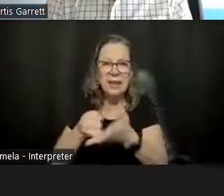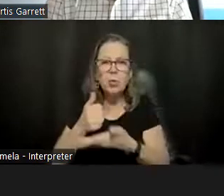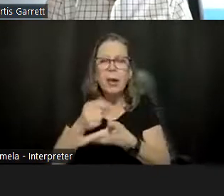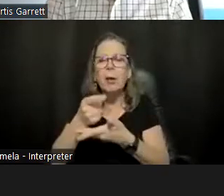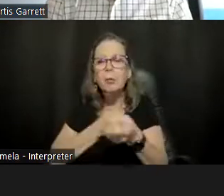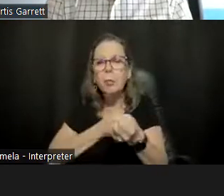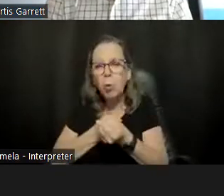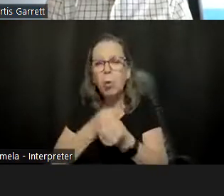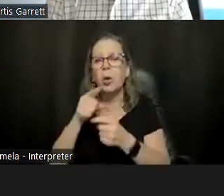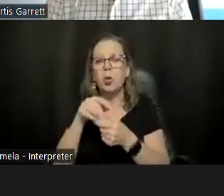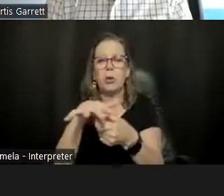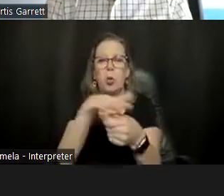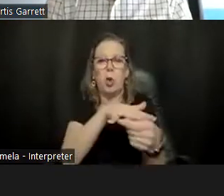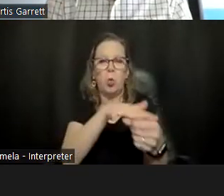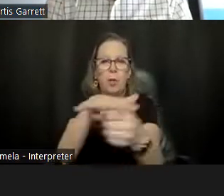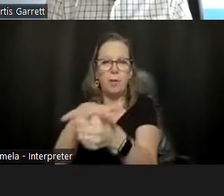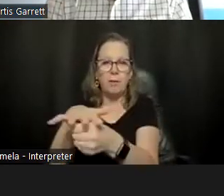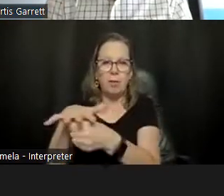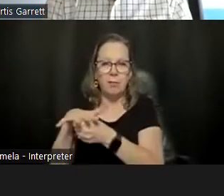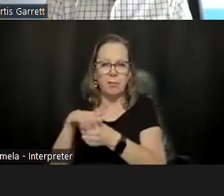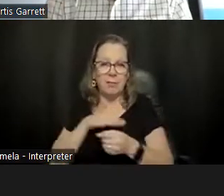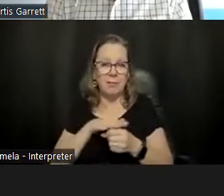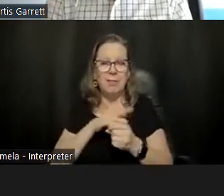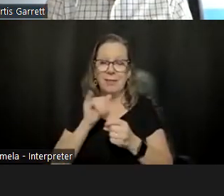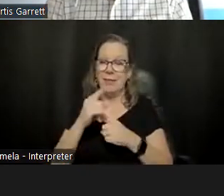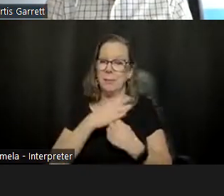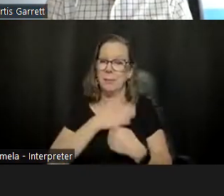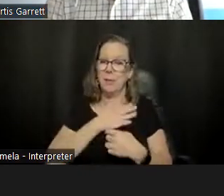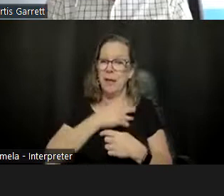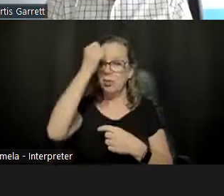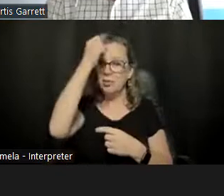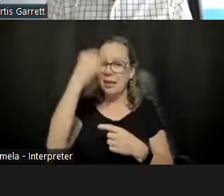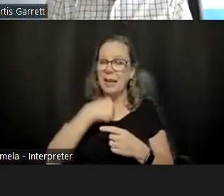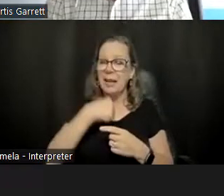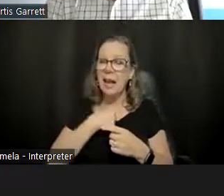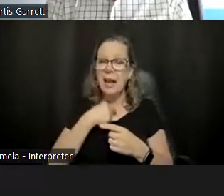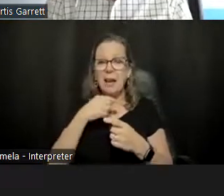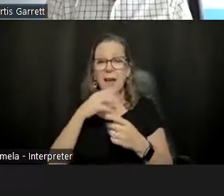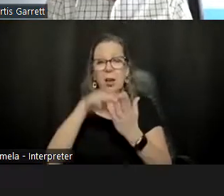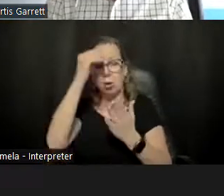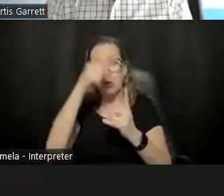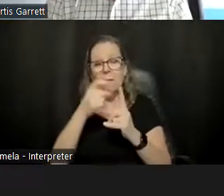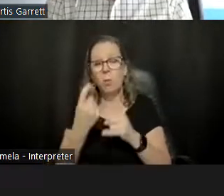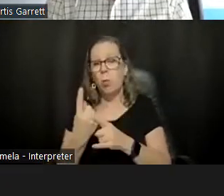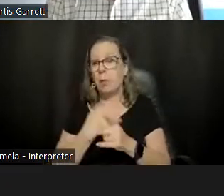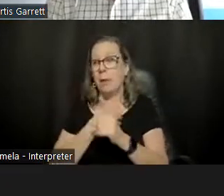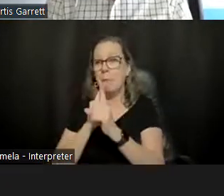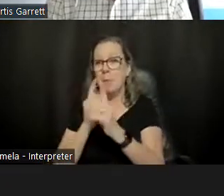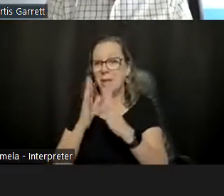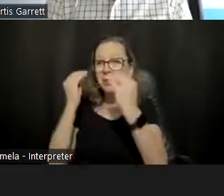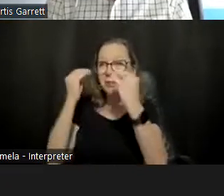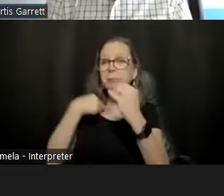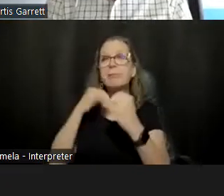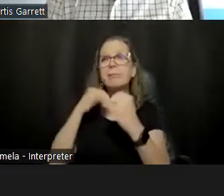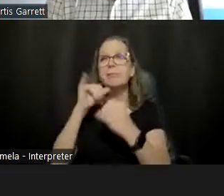at the local level. So this is the way I understand it, and I learned from one of my mentors,